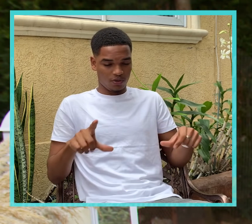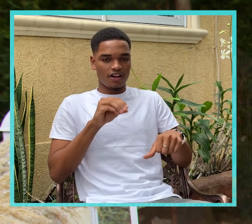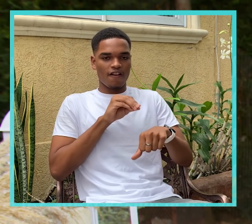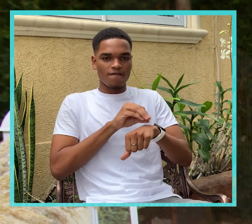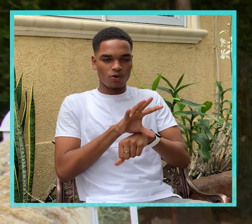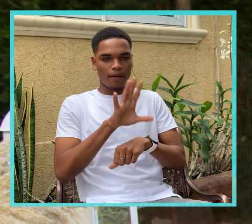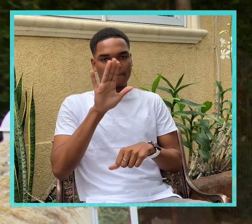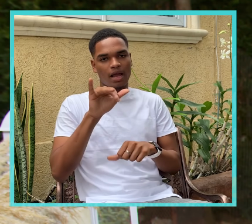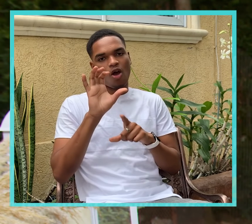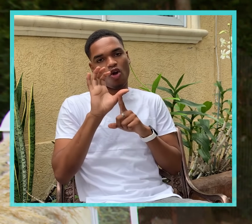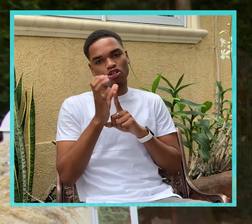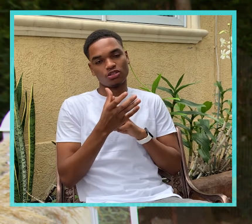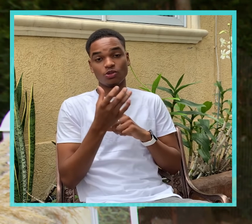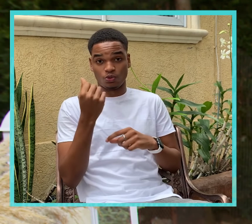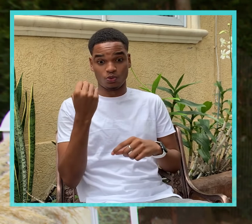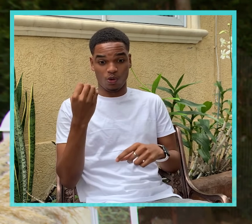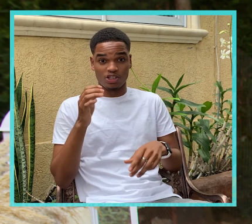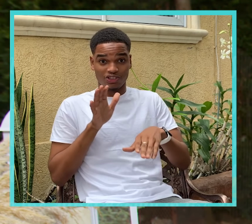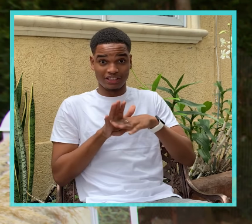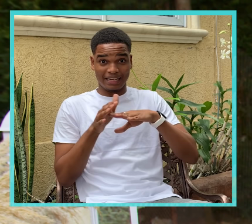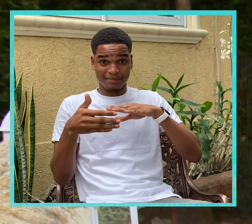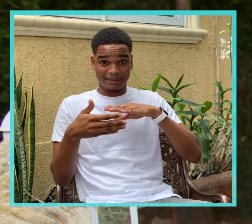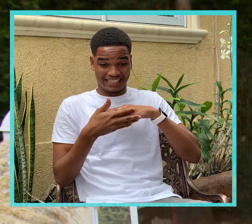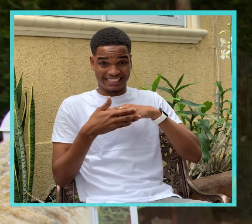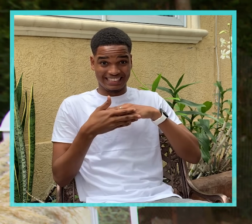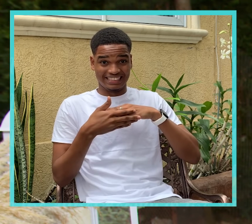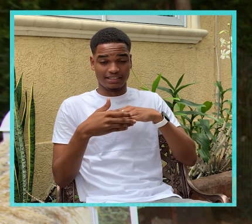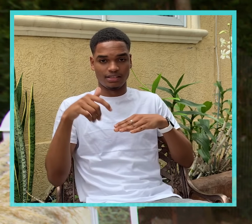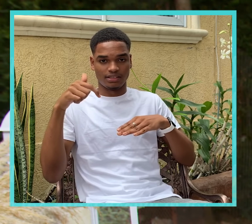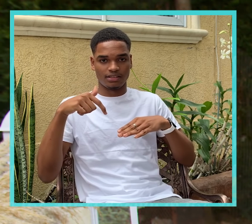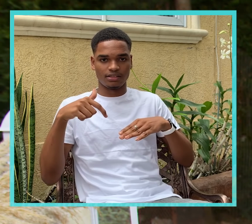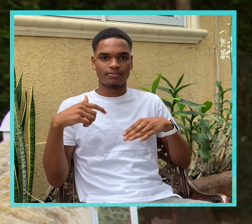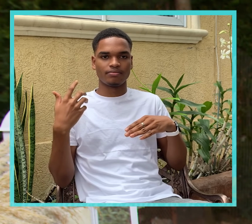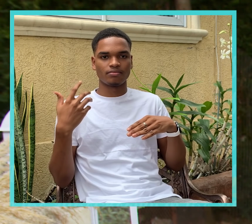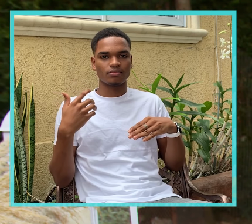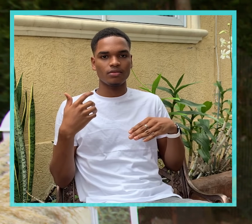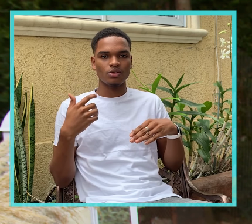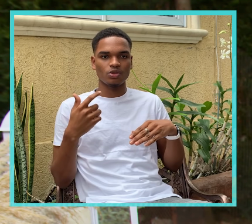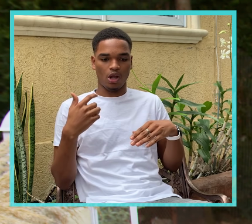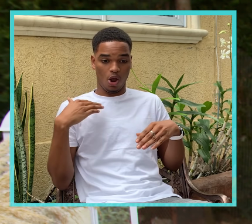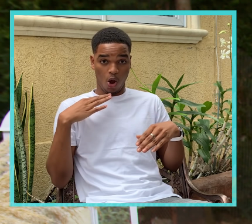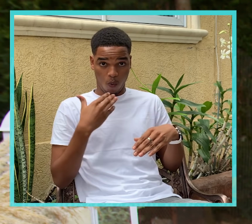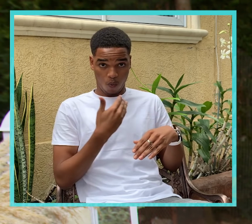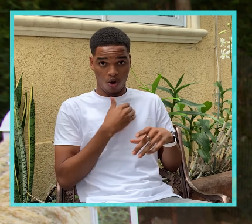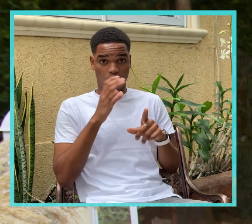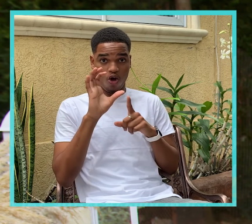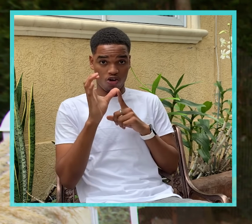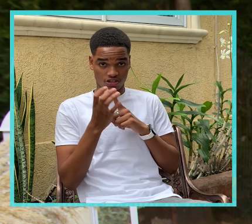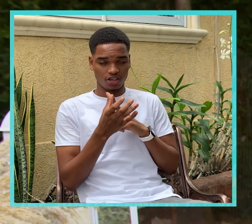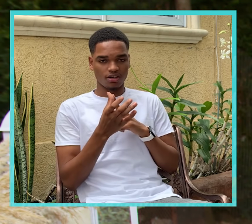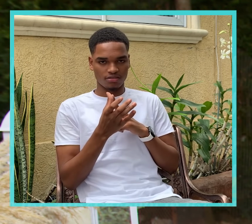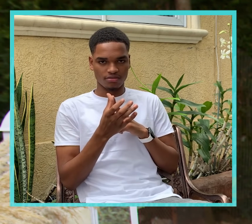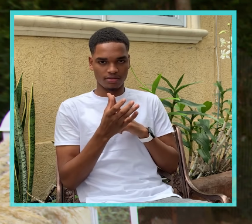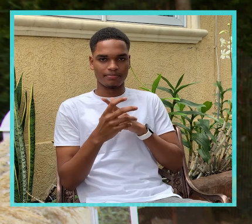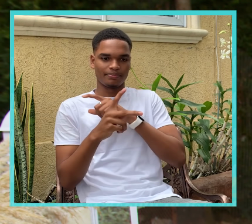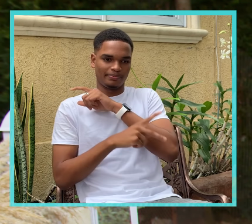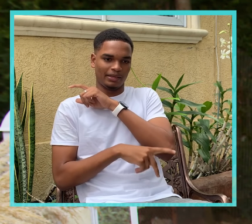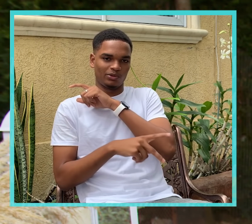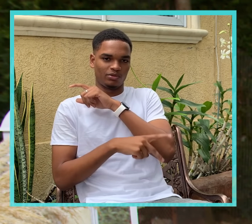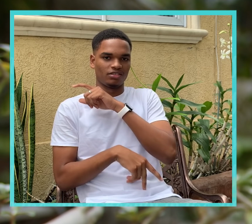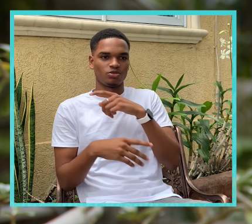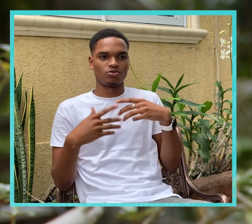And so Jamaica, as much as we love to say we're English speakers, our culture is Patoa. Right. And